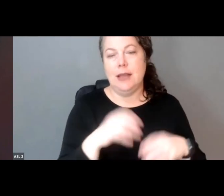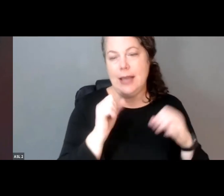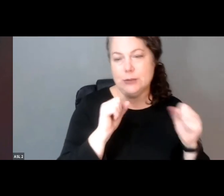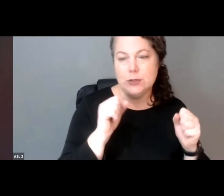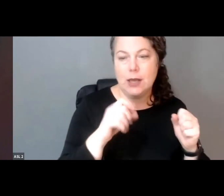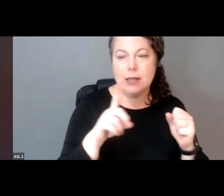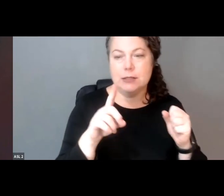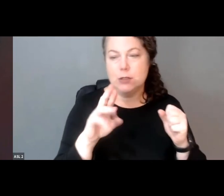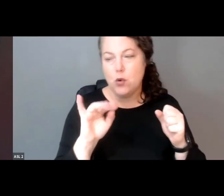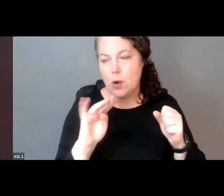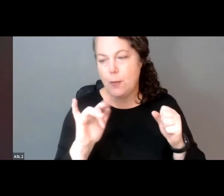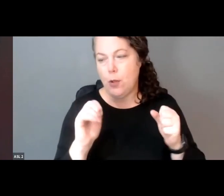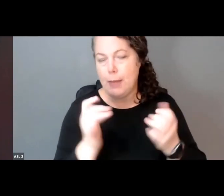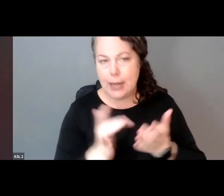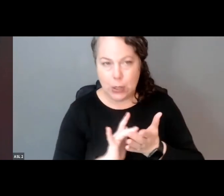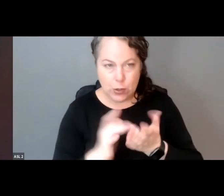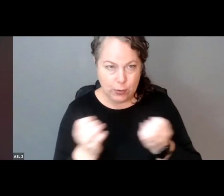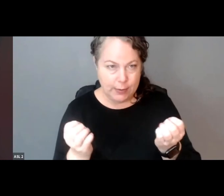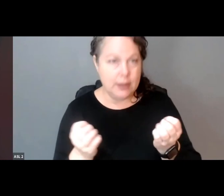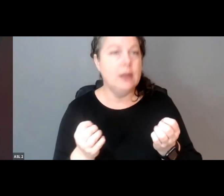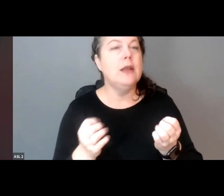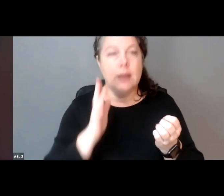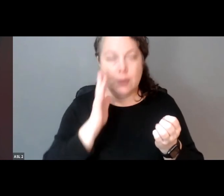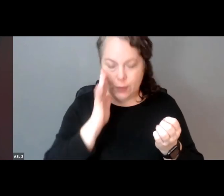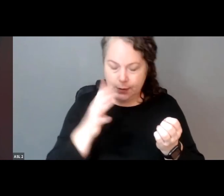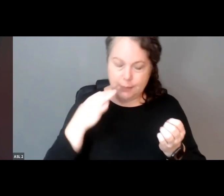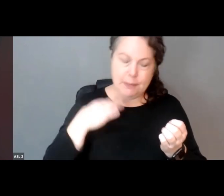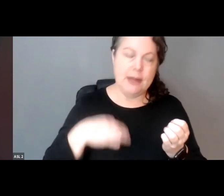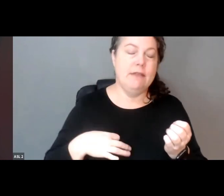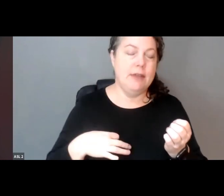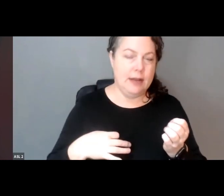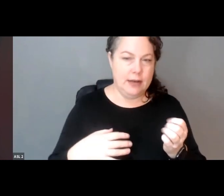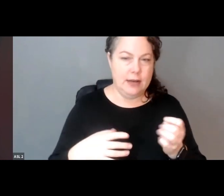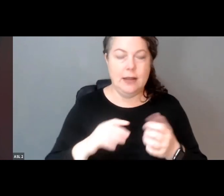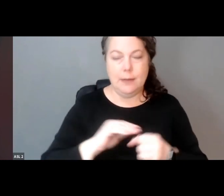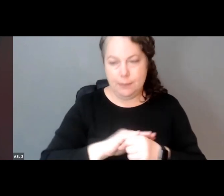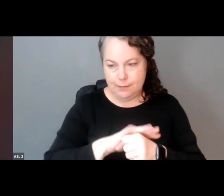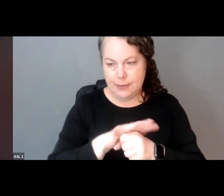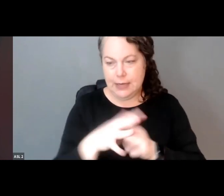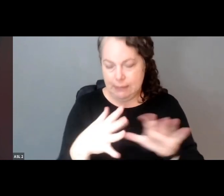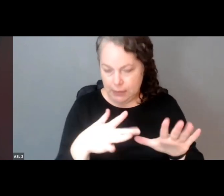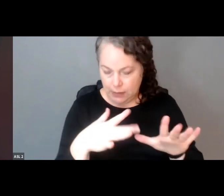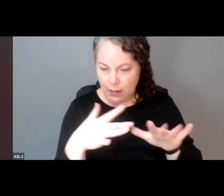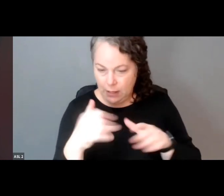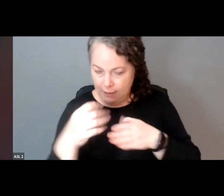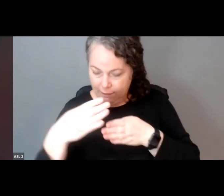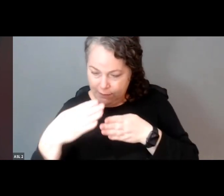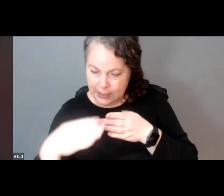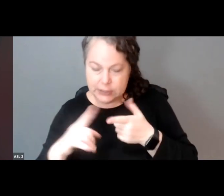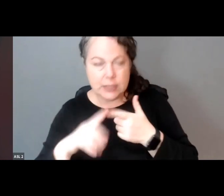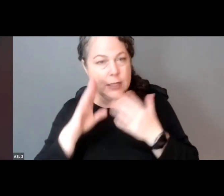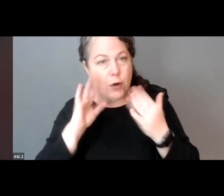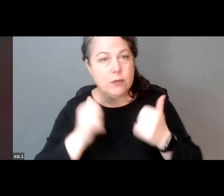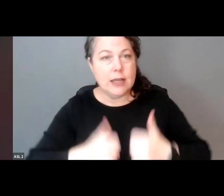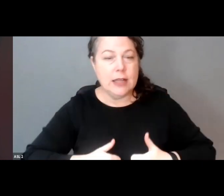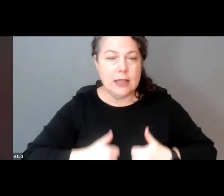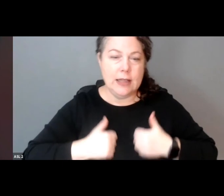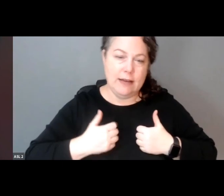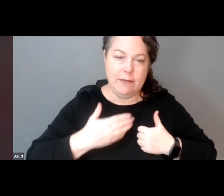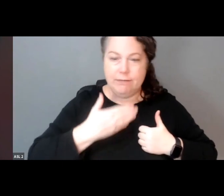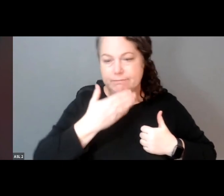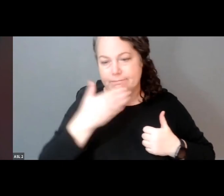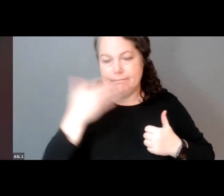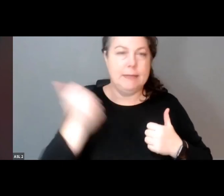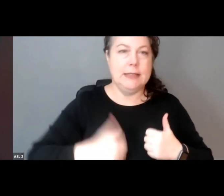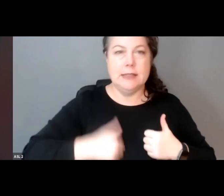will do us all good as we come out of this pandemic and embrace living life to the fullest. So thank